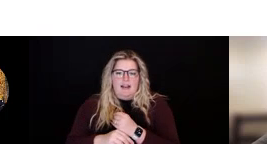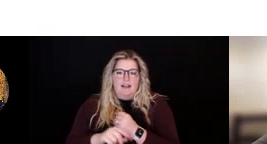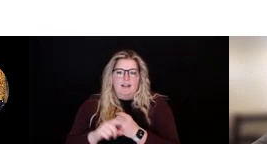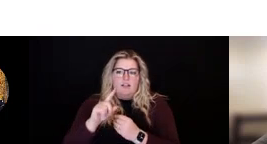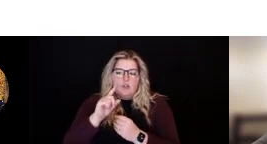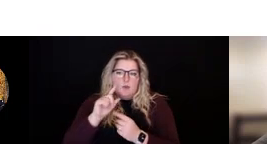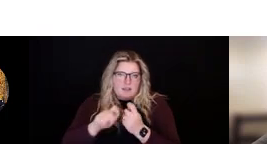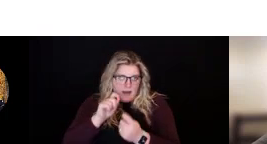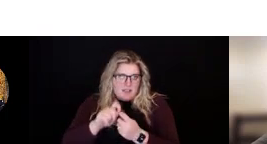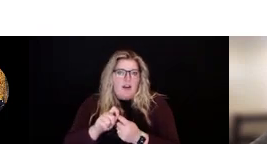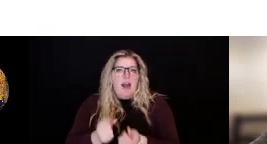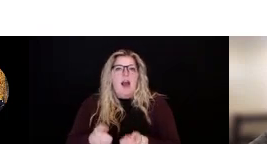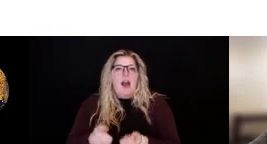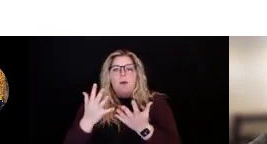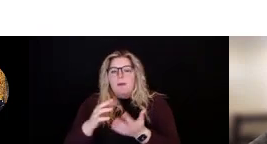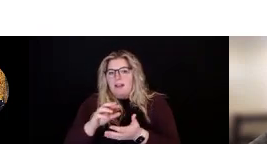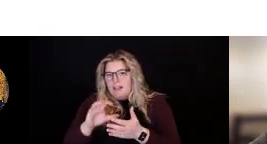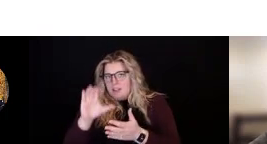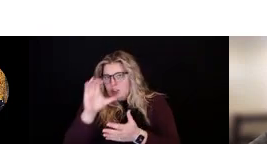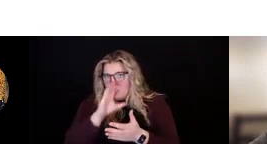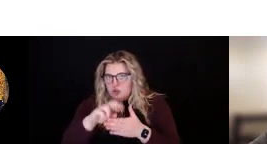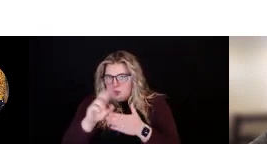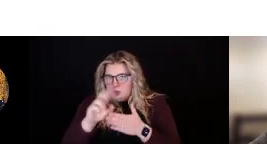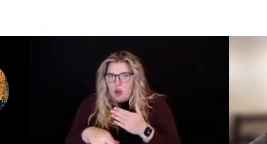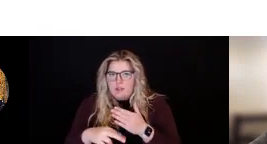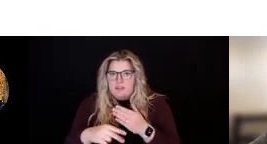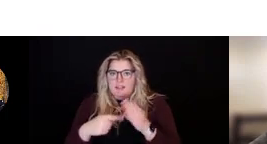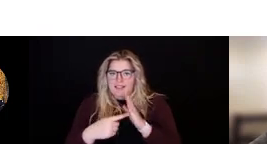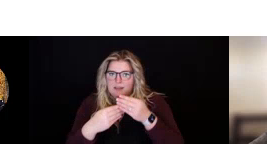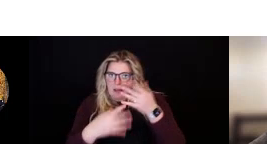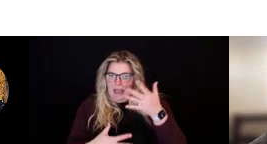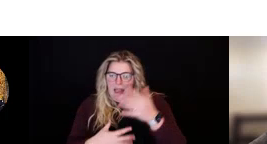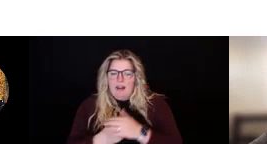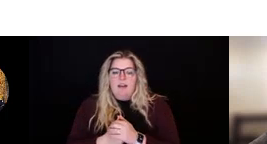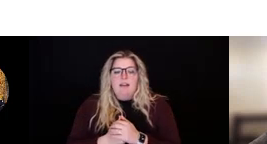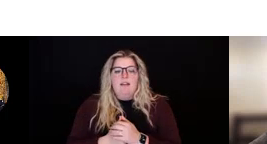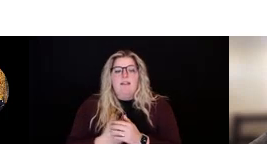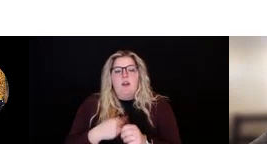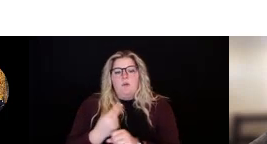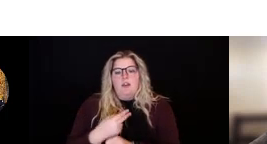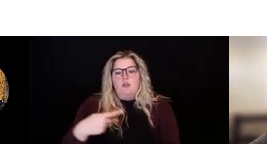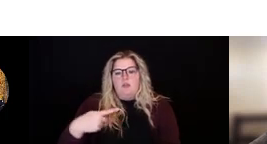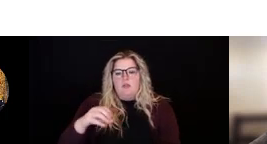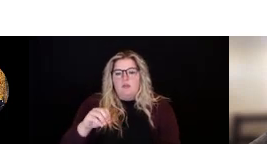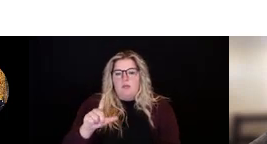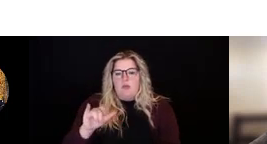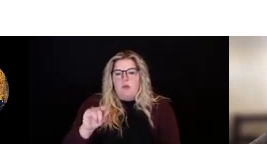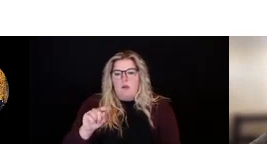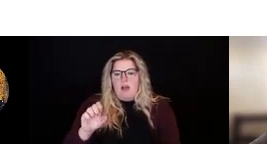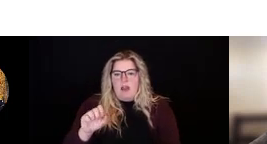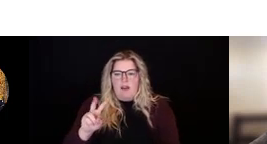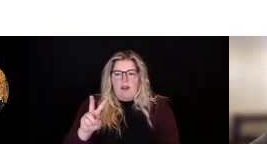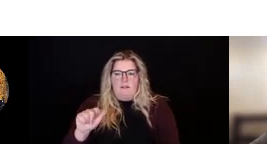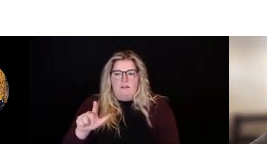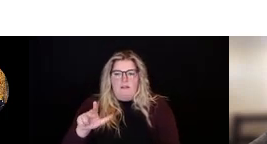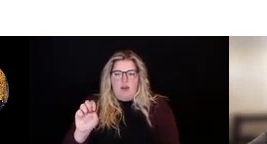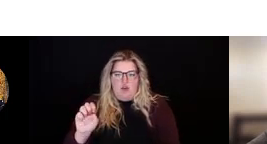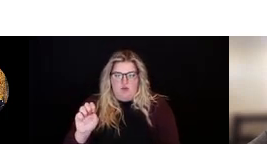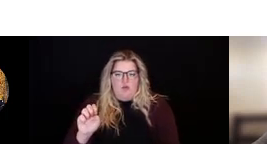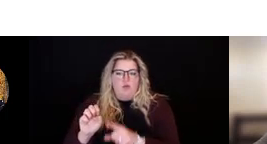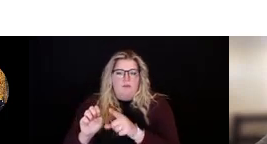results being displayed. And we used a value of polite there so that